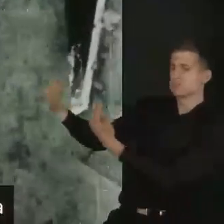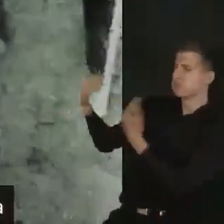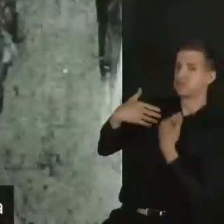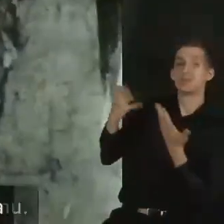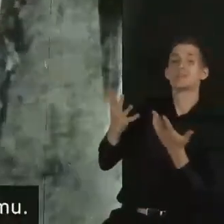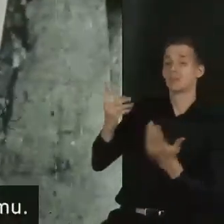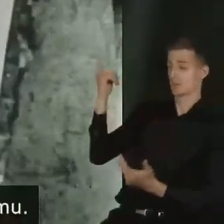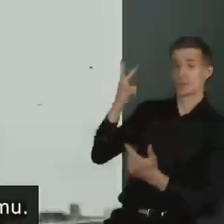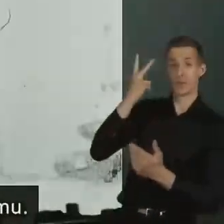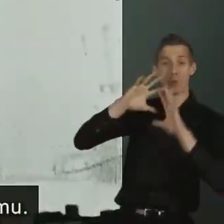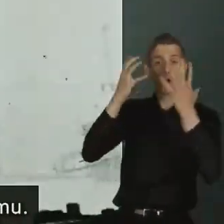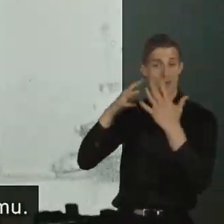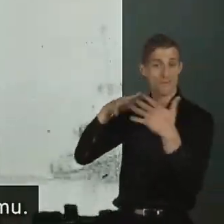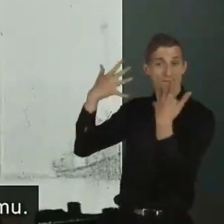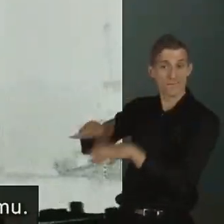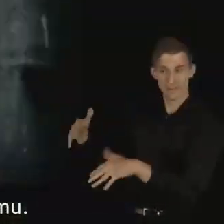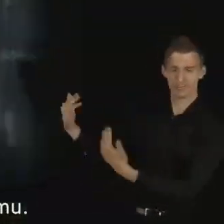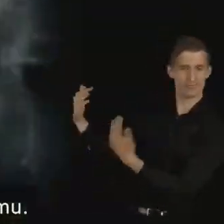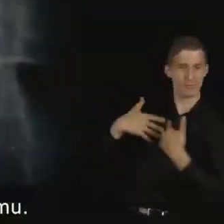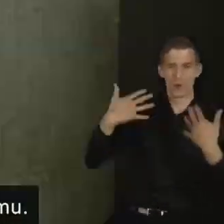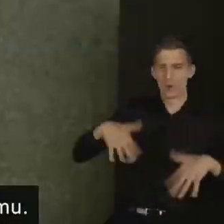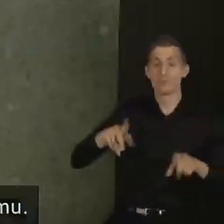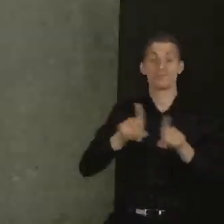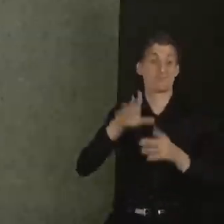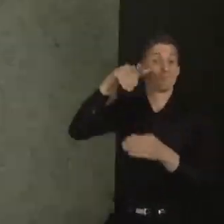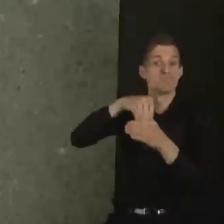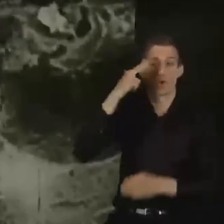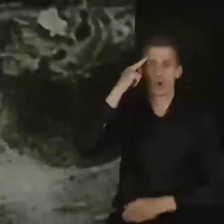War and post-war actions of the communist regime.